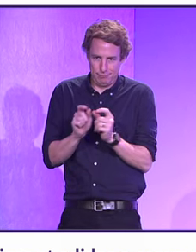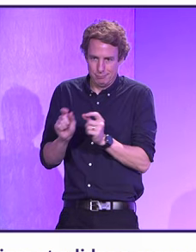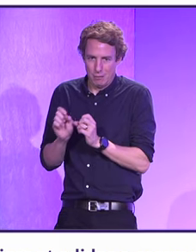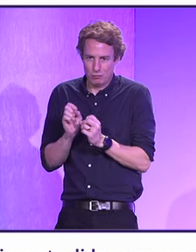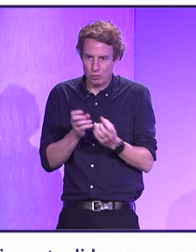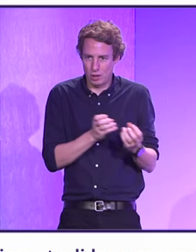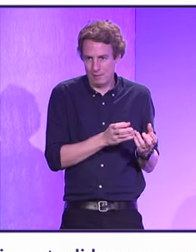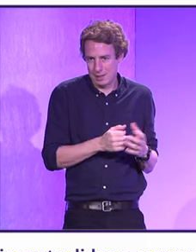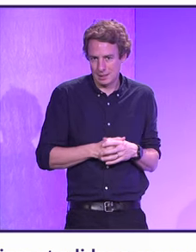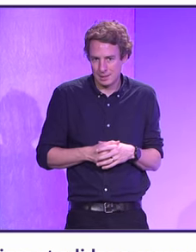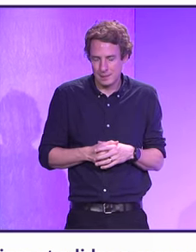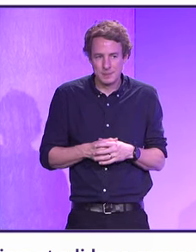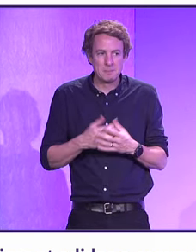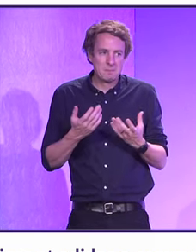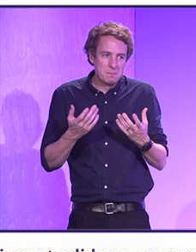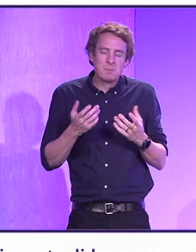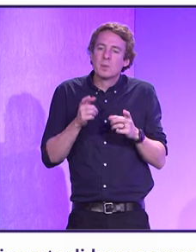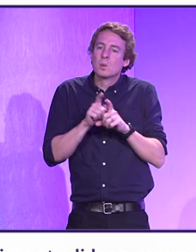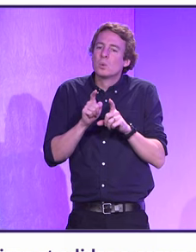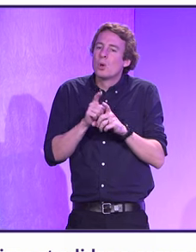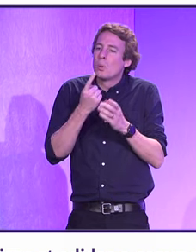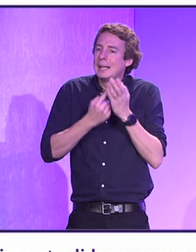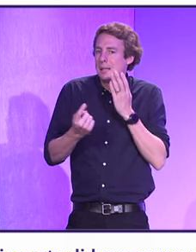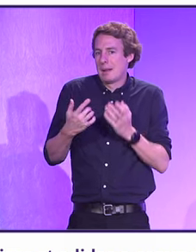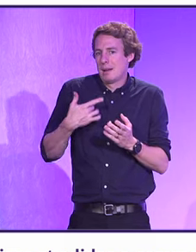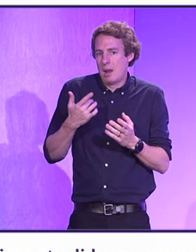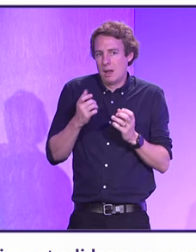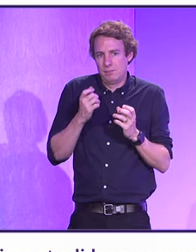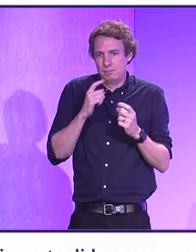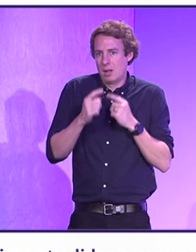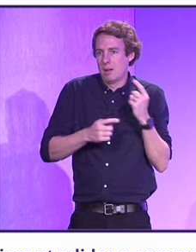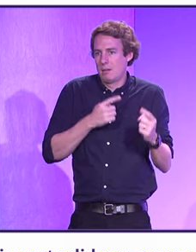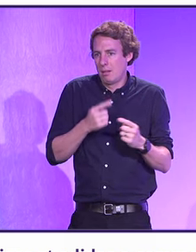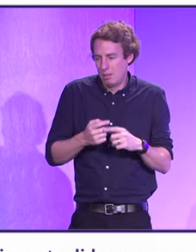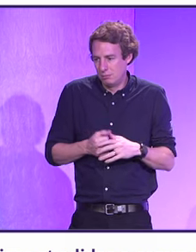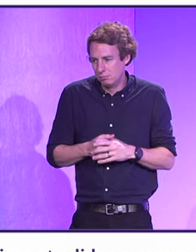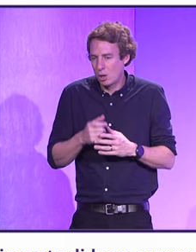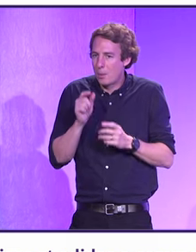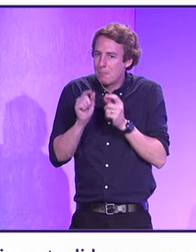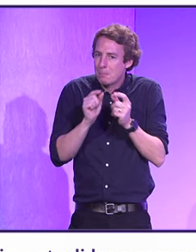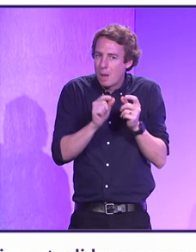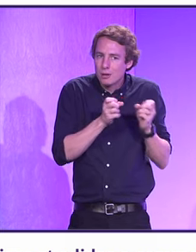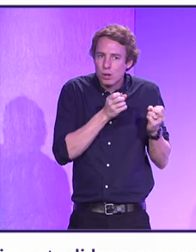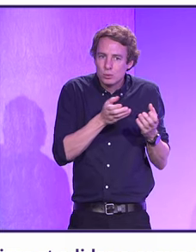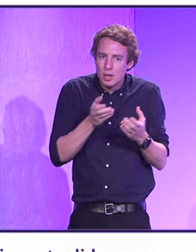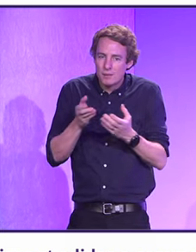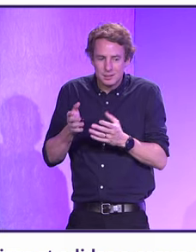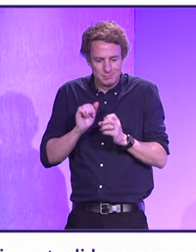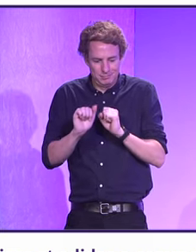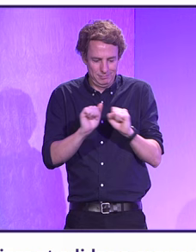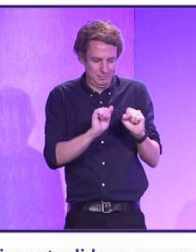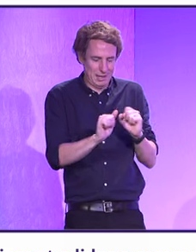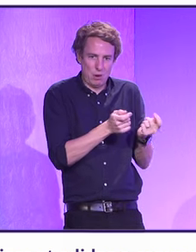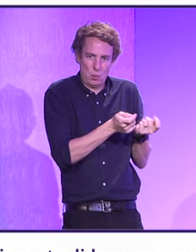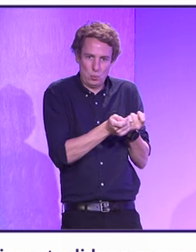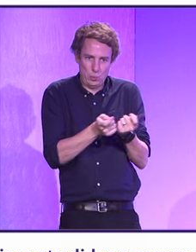one microservice or more. And with that, also independent lifecycle. So each of those microservices have their own